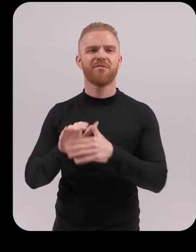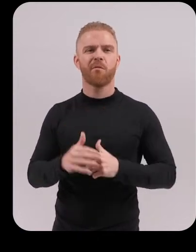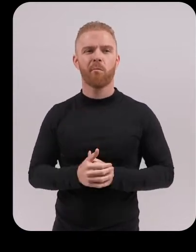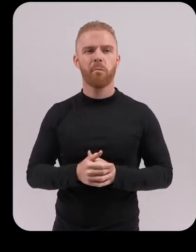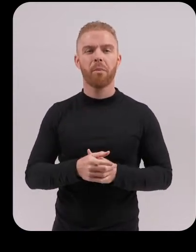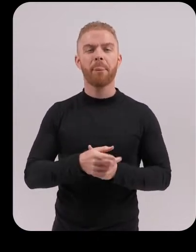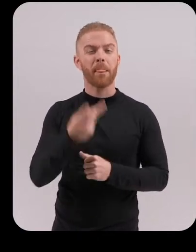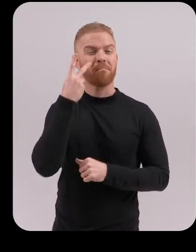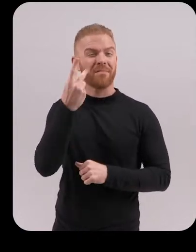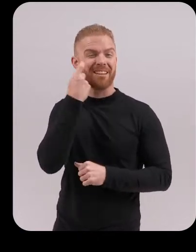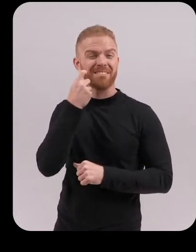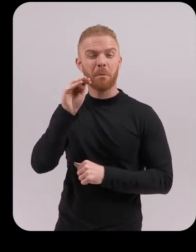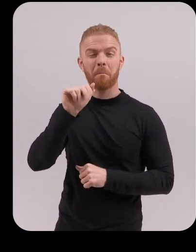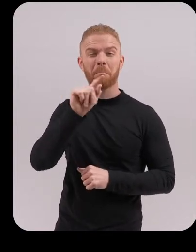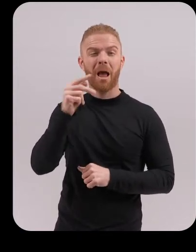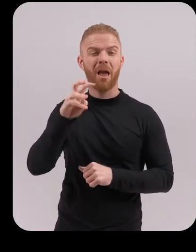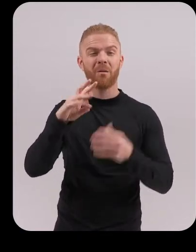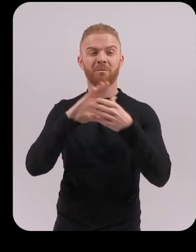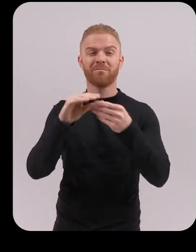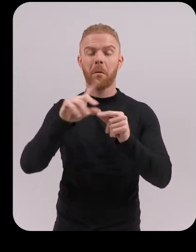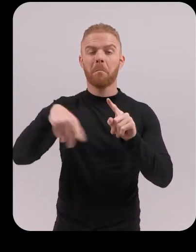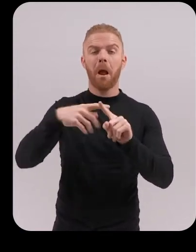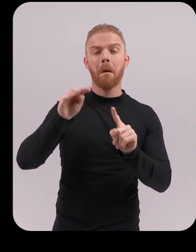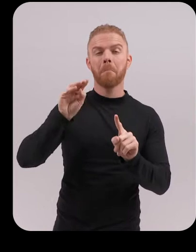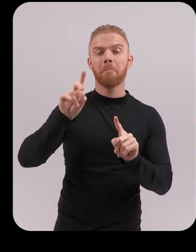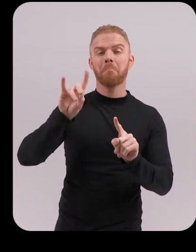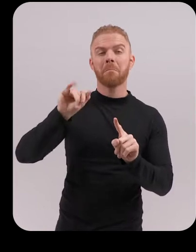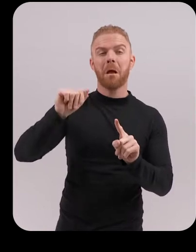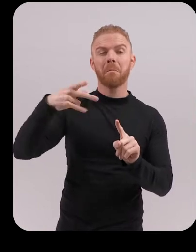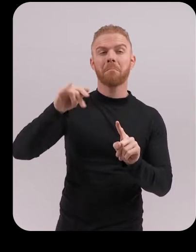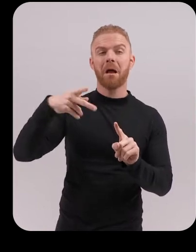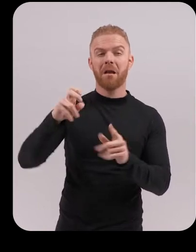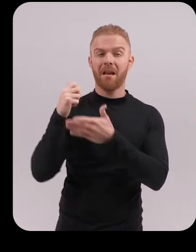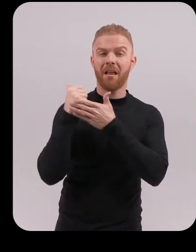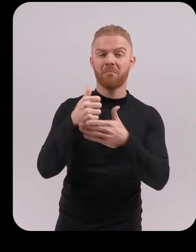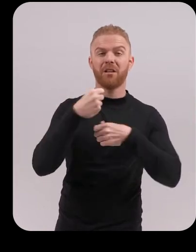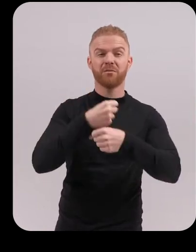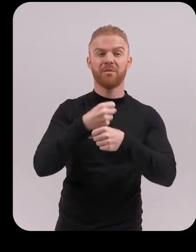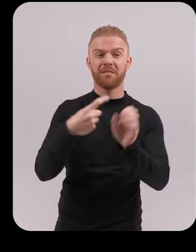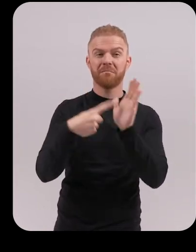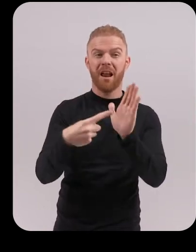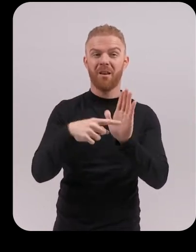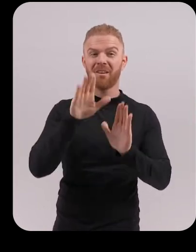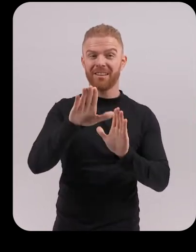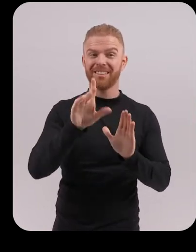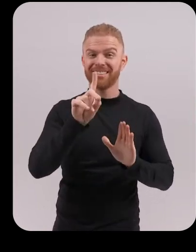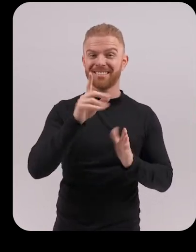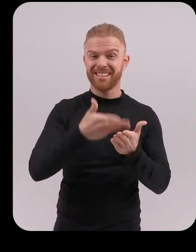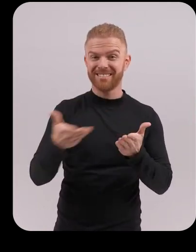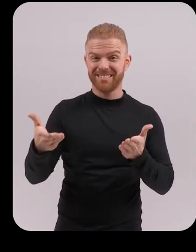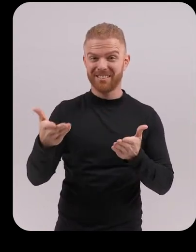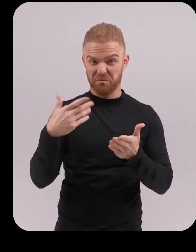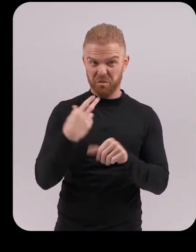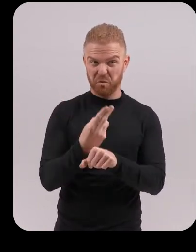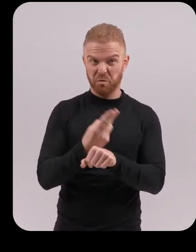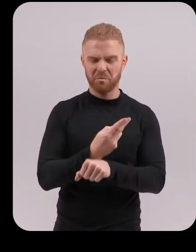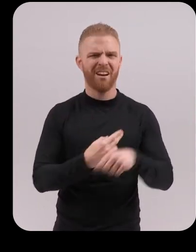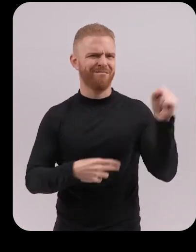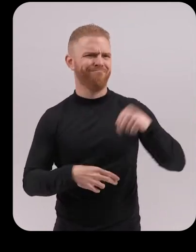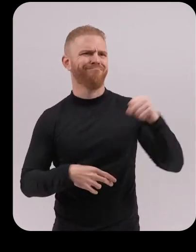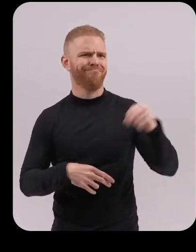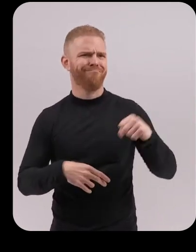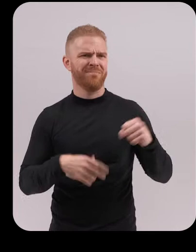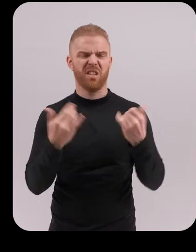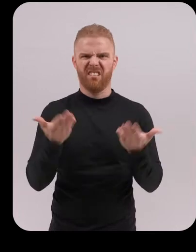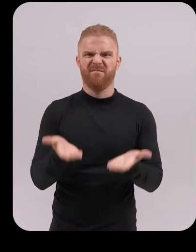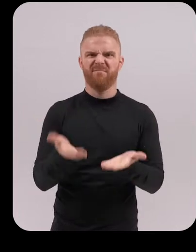Now, you saw earlier that my friend Matthew spoke about how MediaPipe helps you bring generative models to your device. Let's use that. Yeah, absolutely.